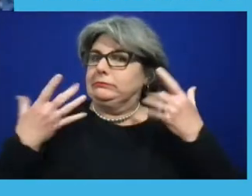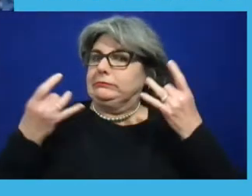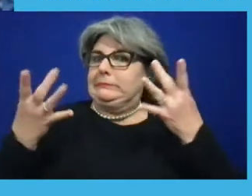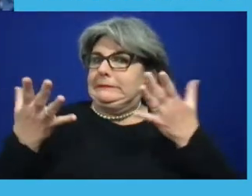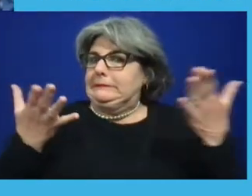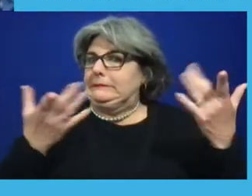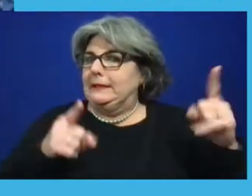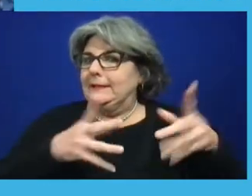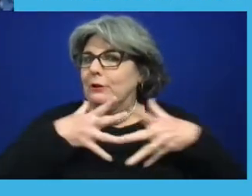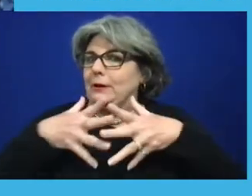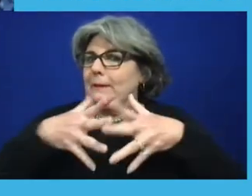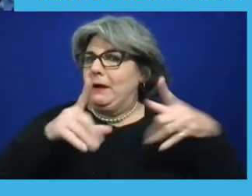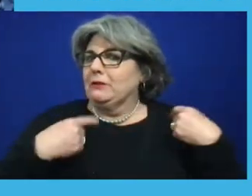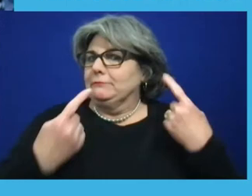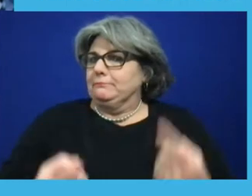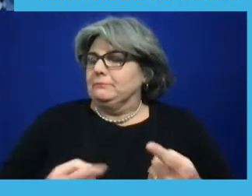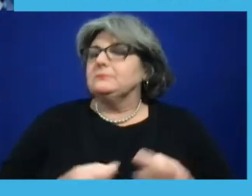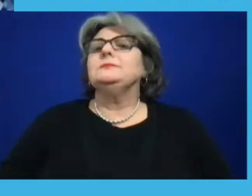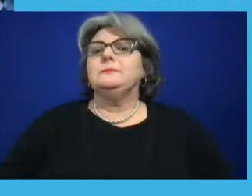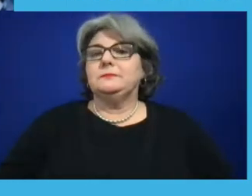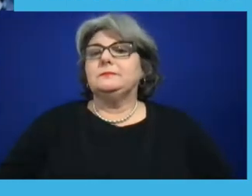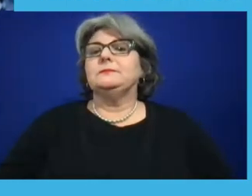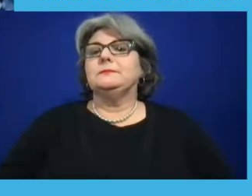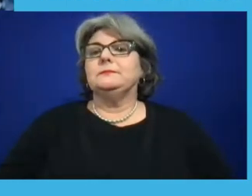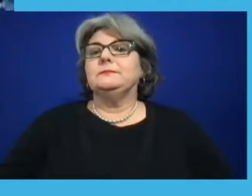We have been through some stuff.